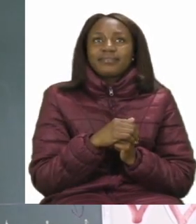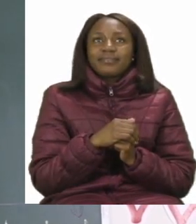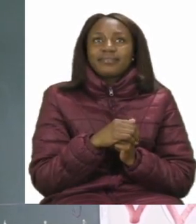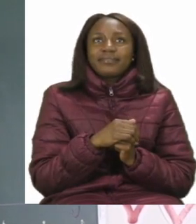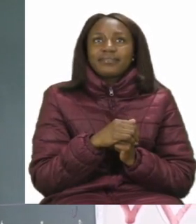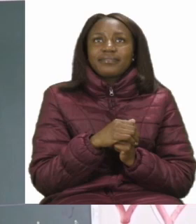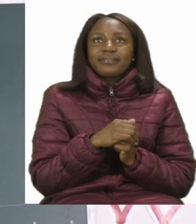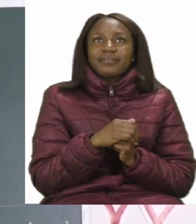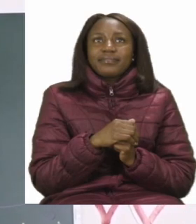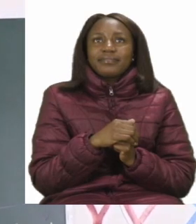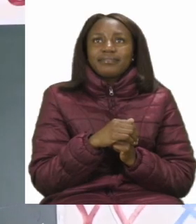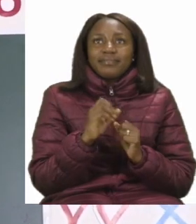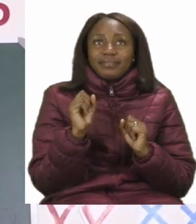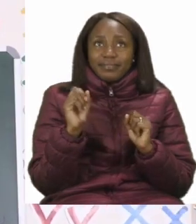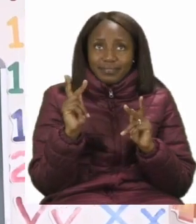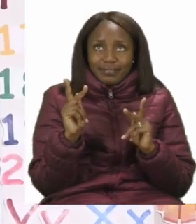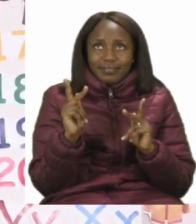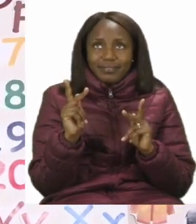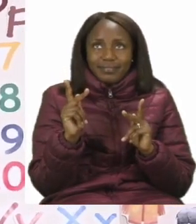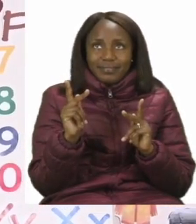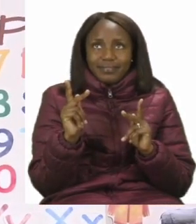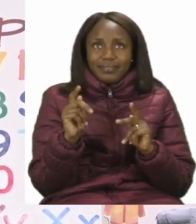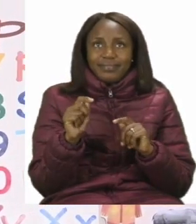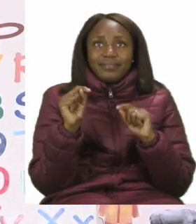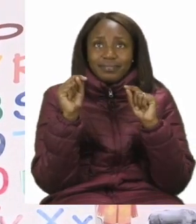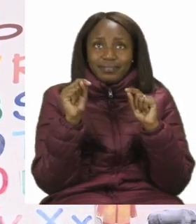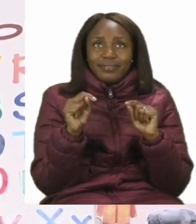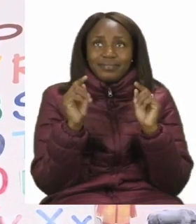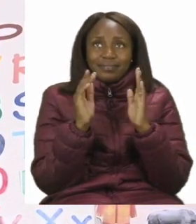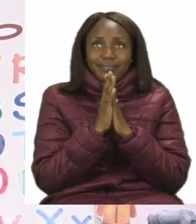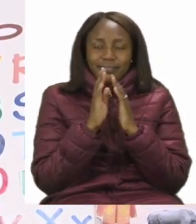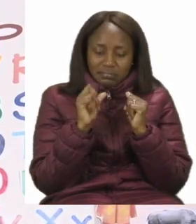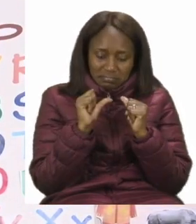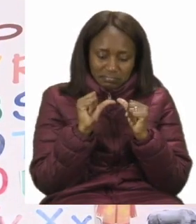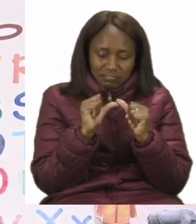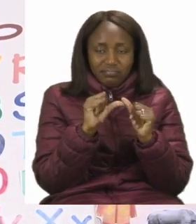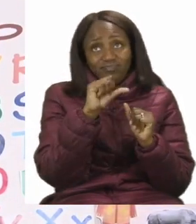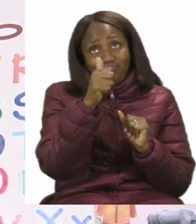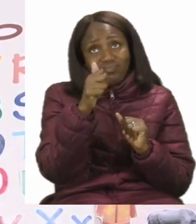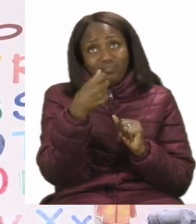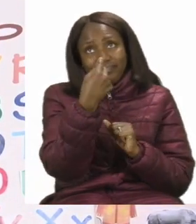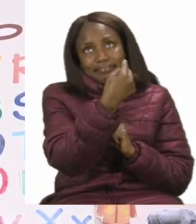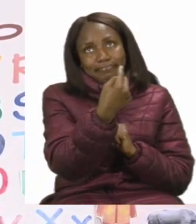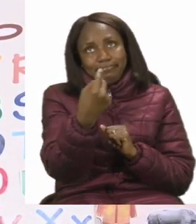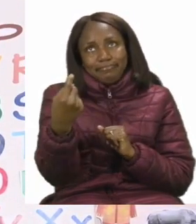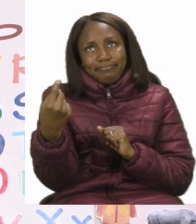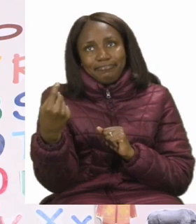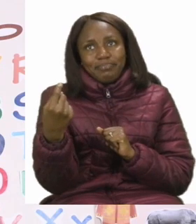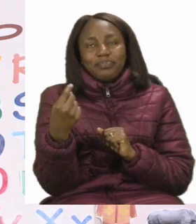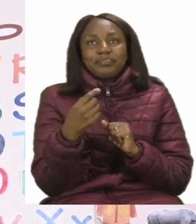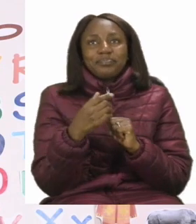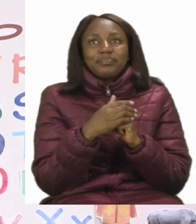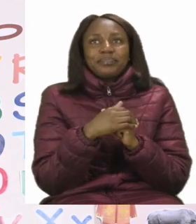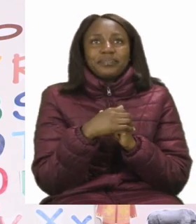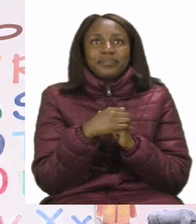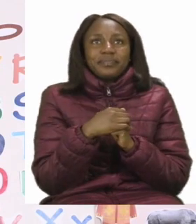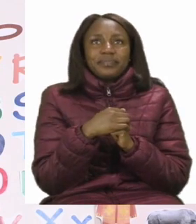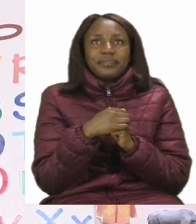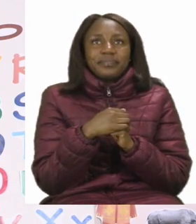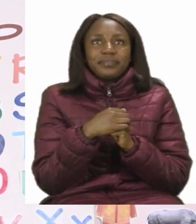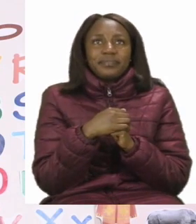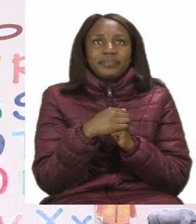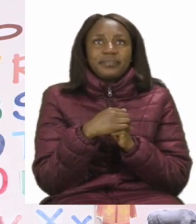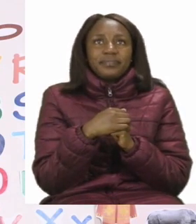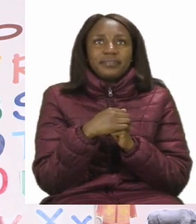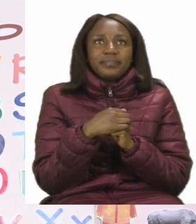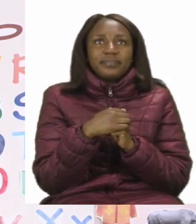40. Okay, so now you can go ahead and do all the other activities and fill in all